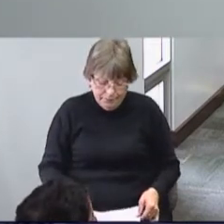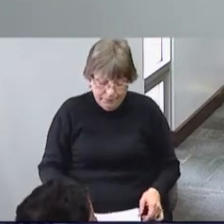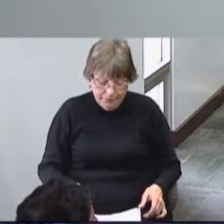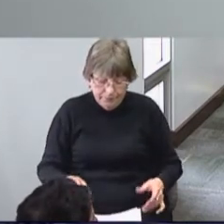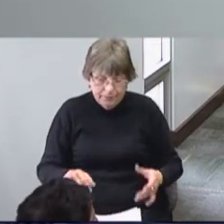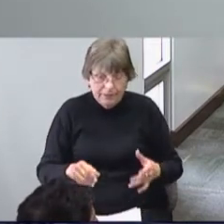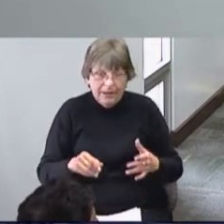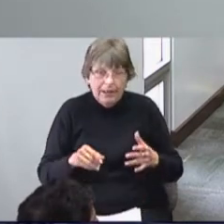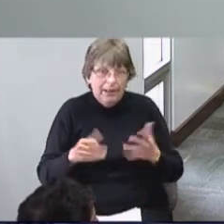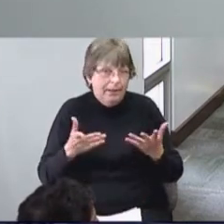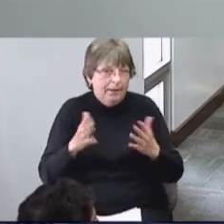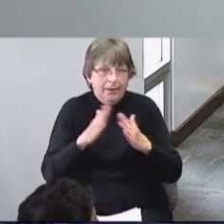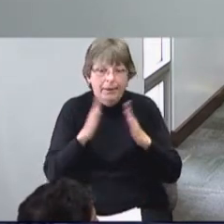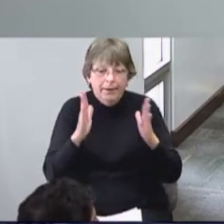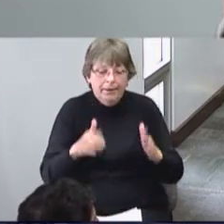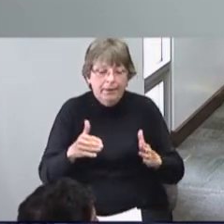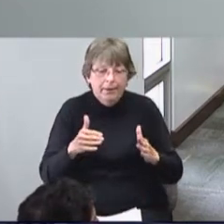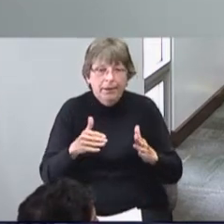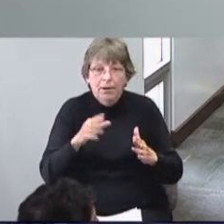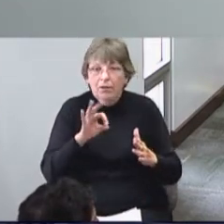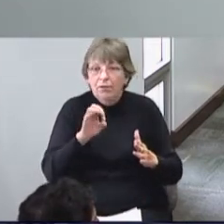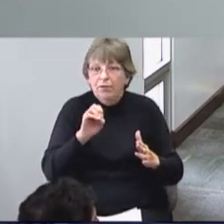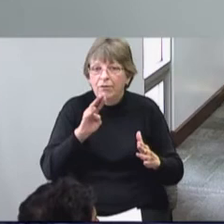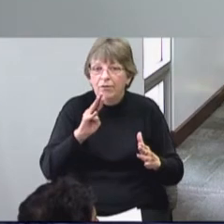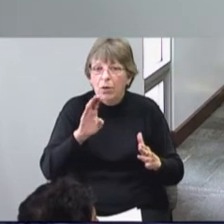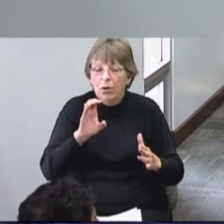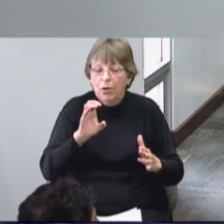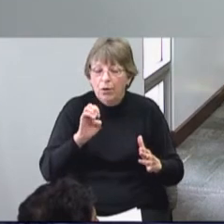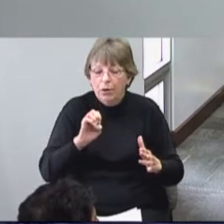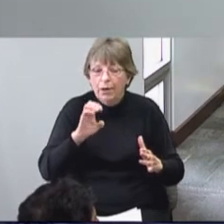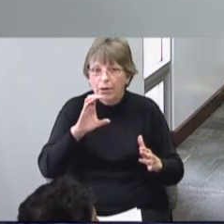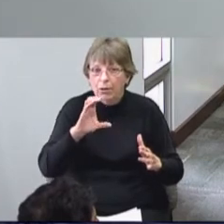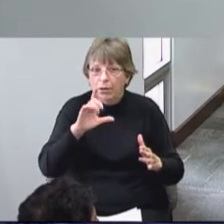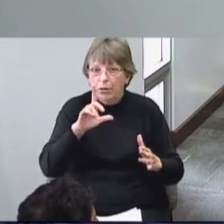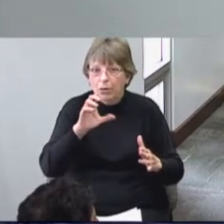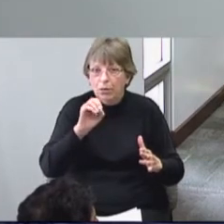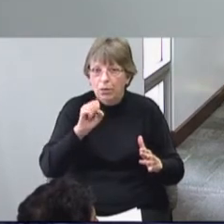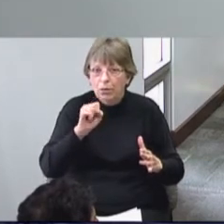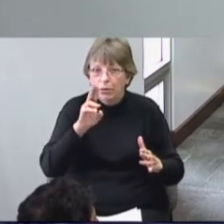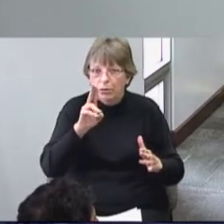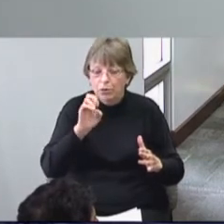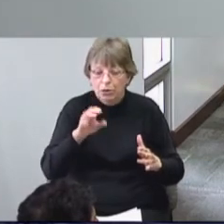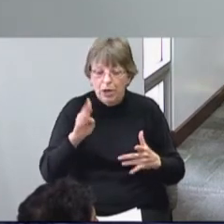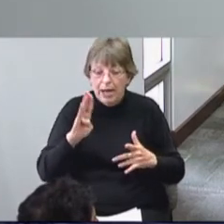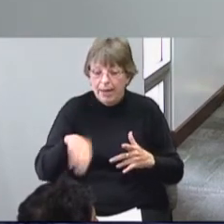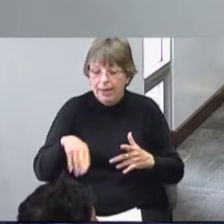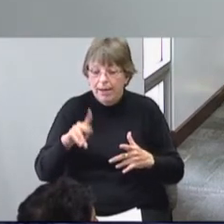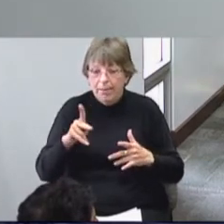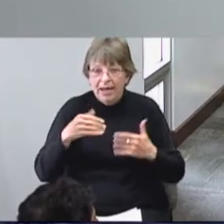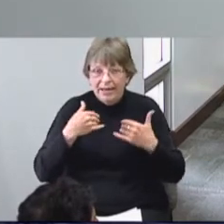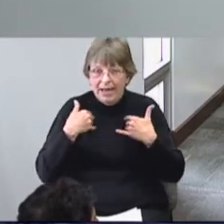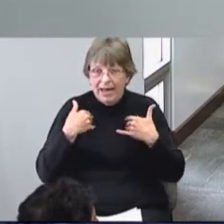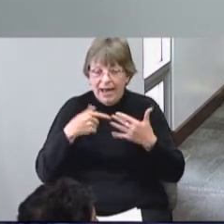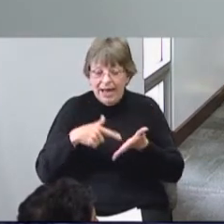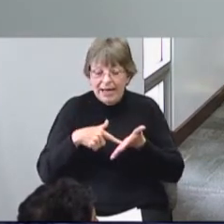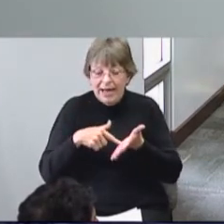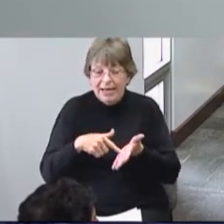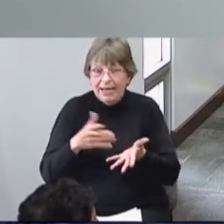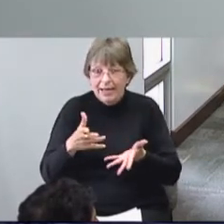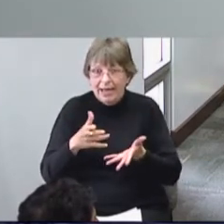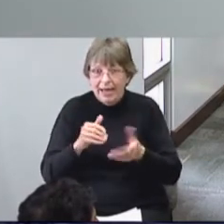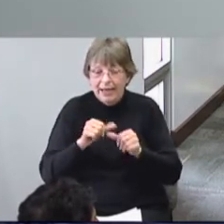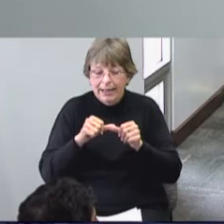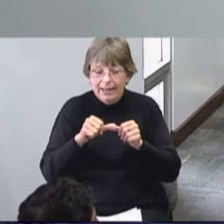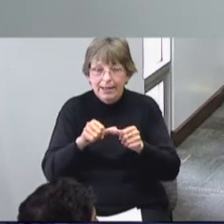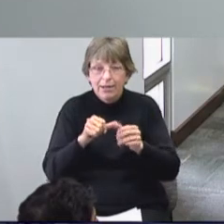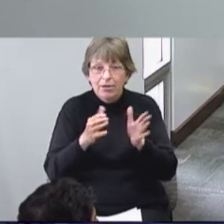the property fell into foreclosure, and we all know the history there. And the banks that held the debt essentially continued to operate the hotel